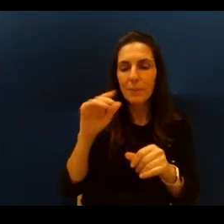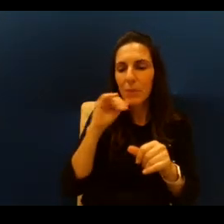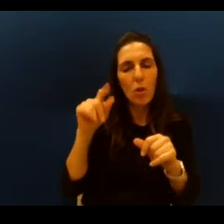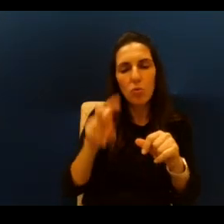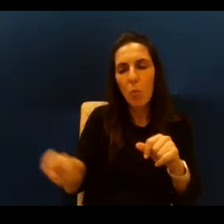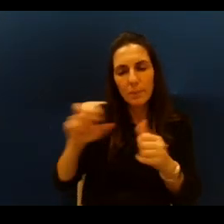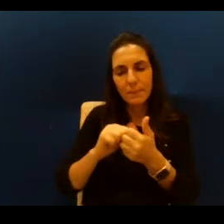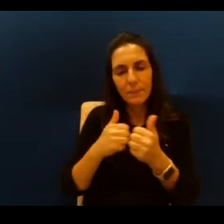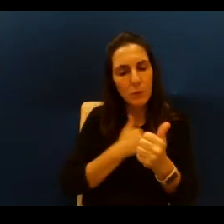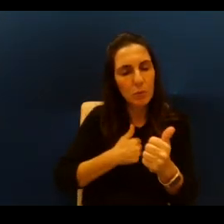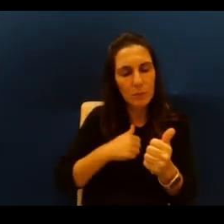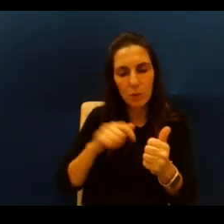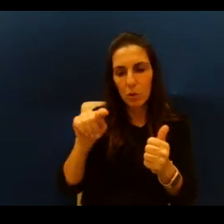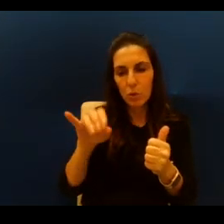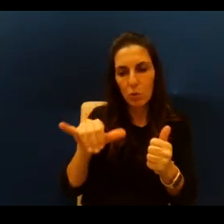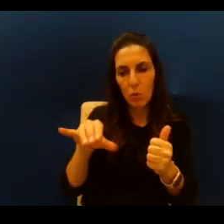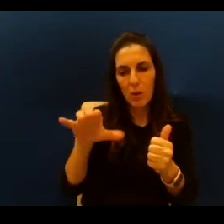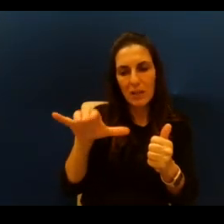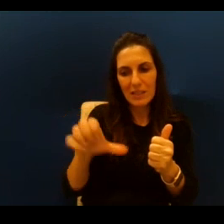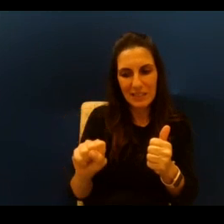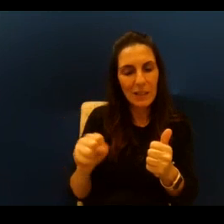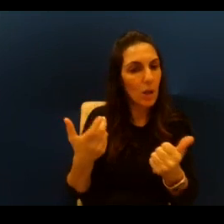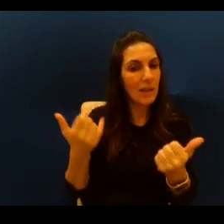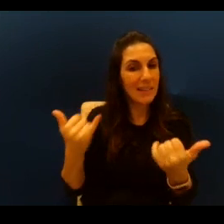and we have a lot of needy